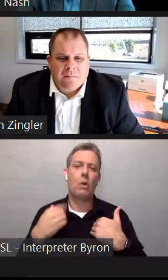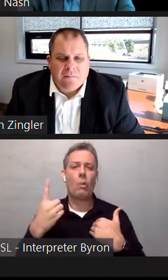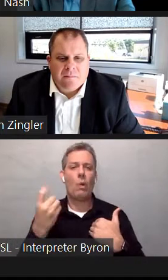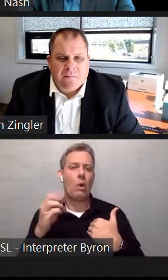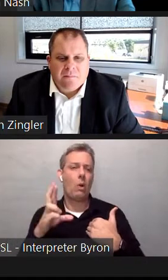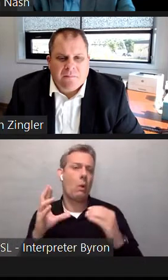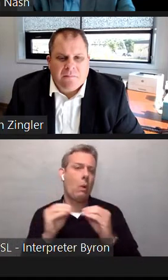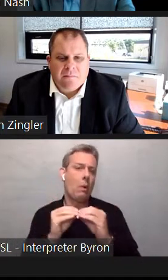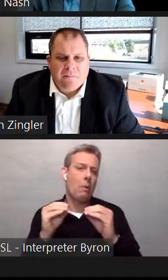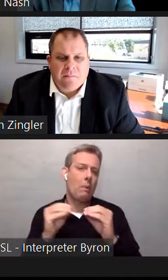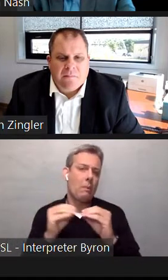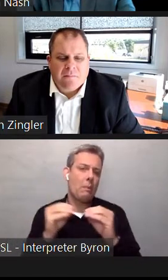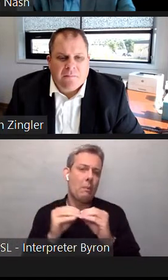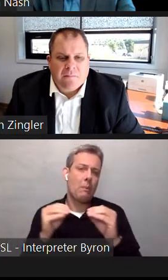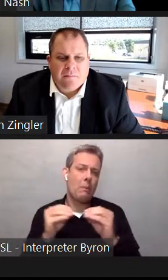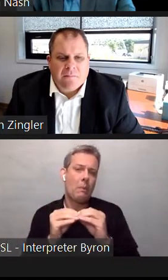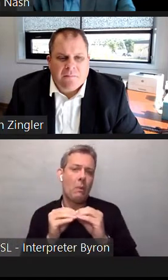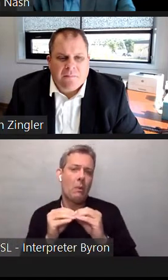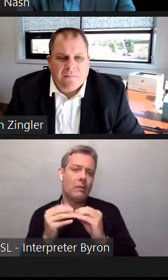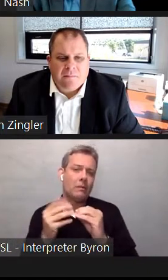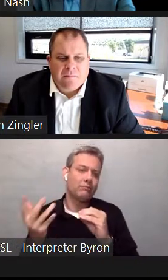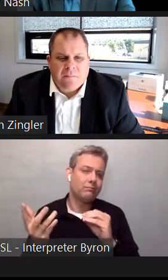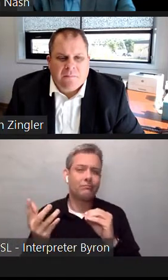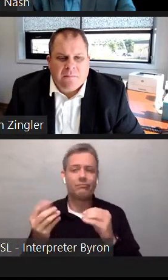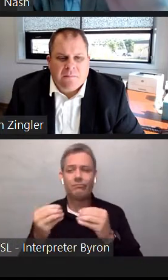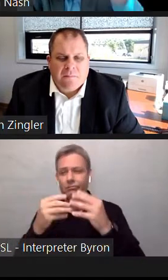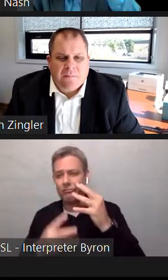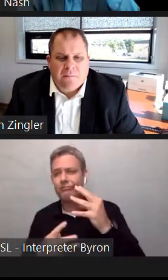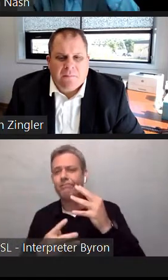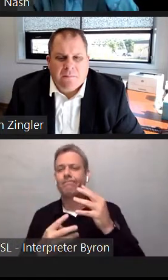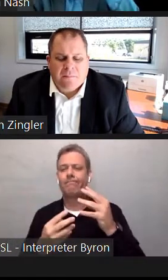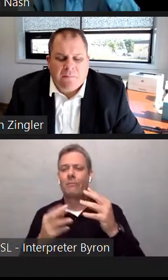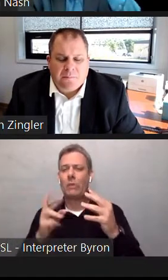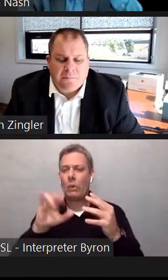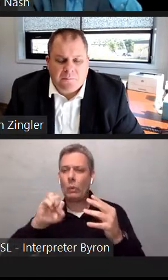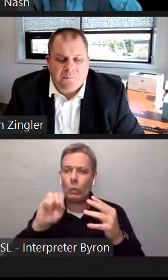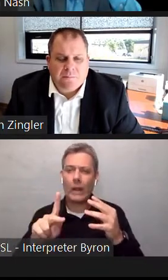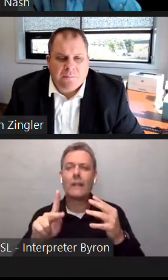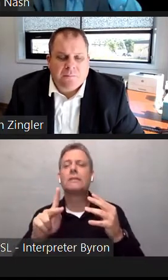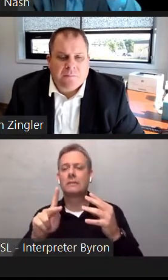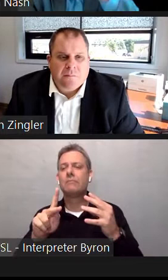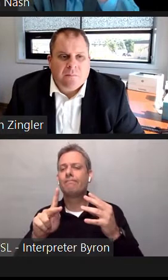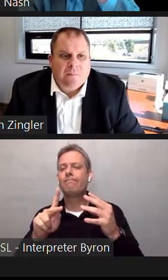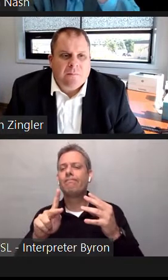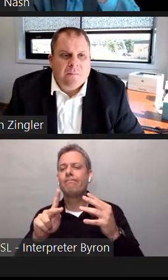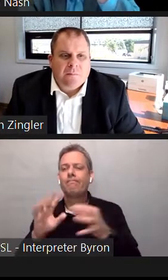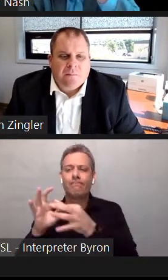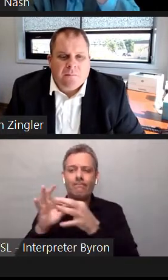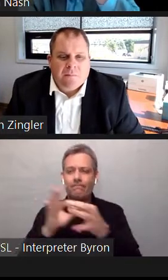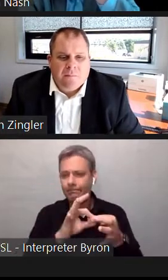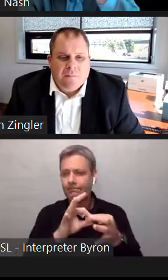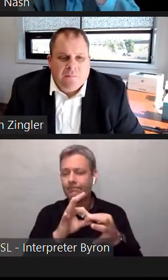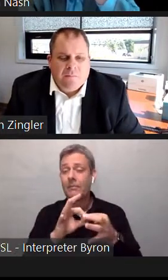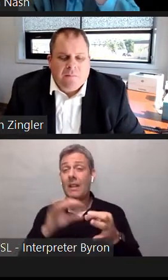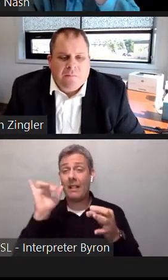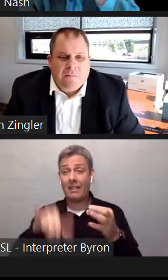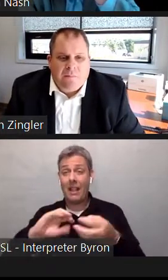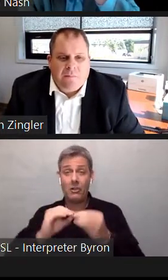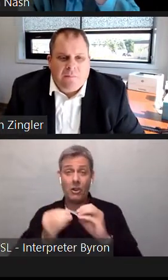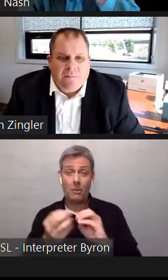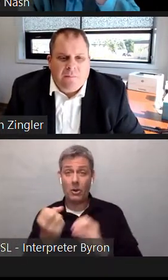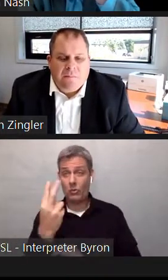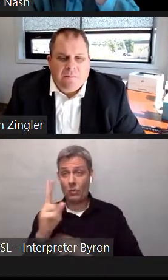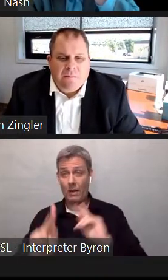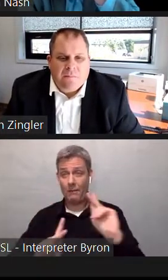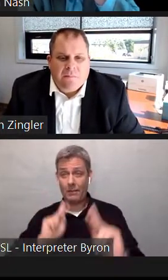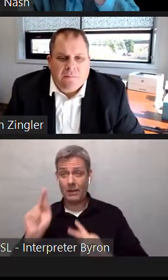their IDD diagnosis, which is pretty powerful for this population. And unfortunately, that number was 12 people. Fortunately,